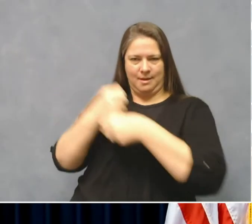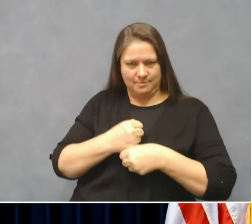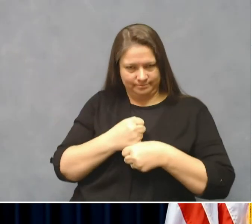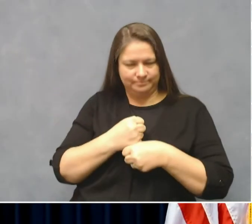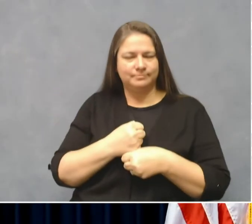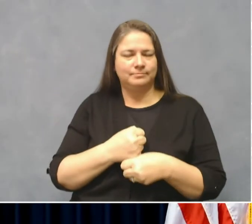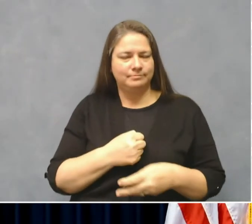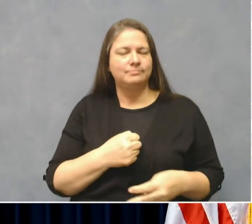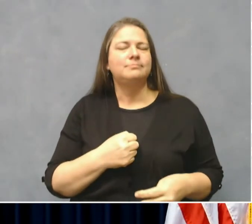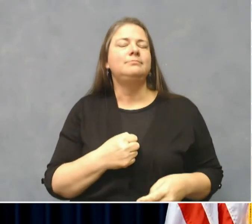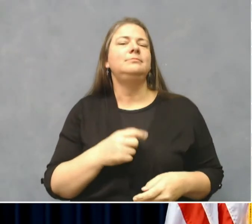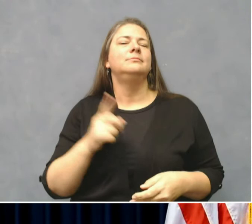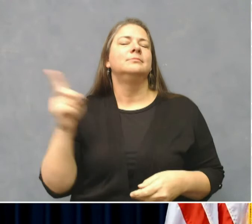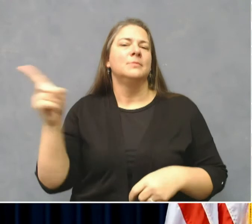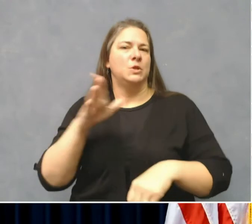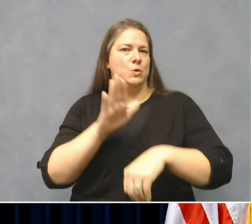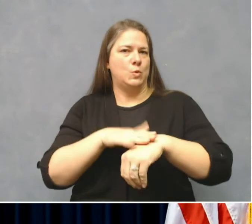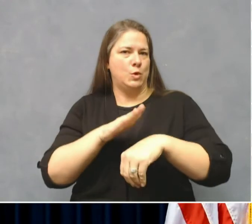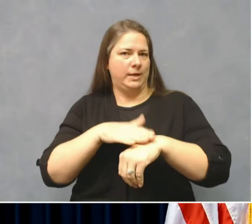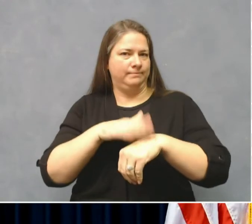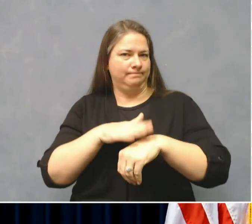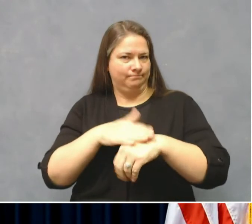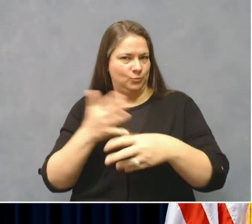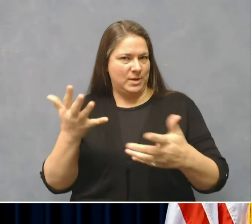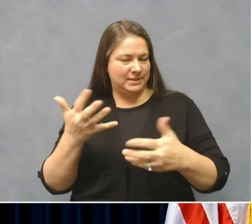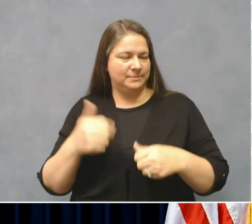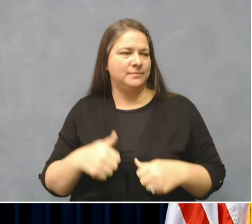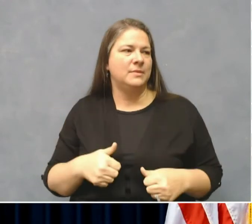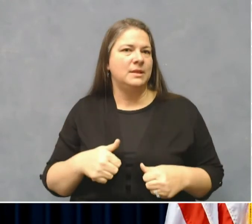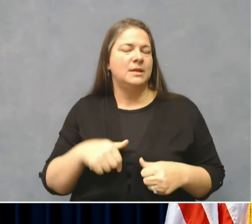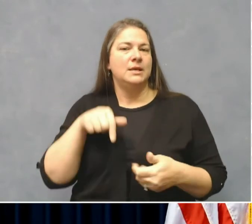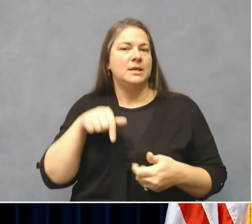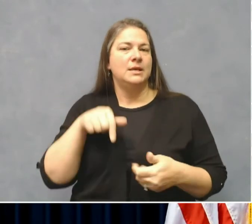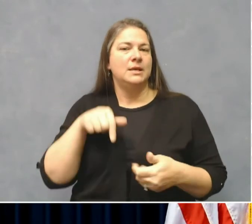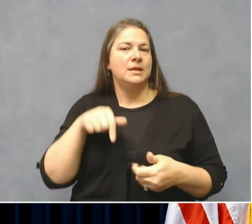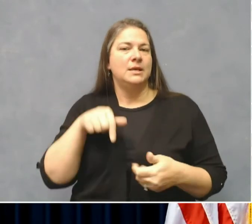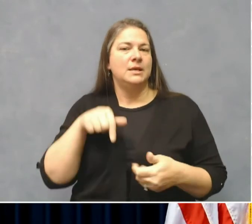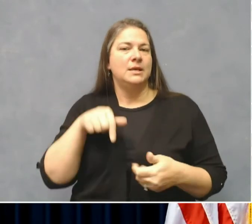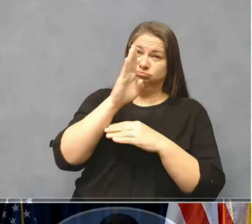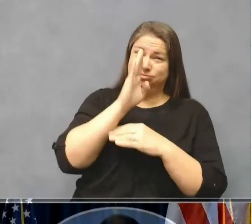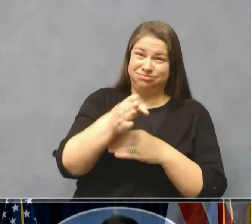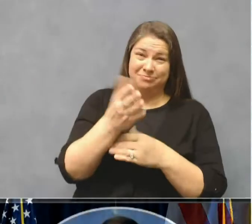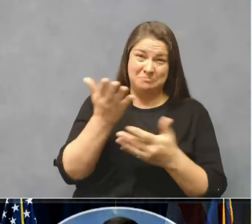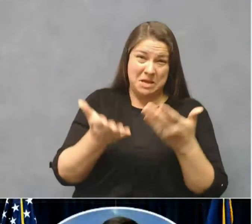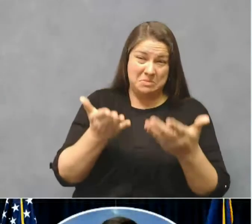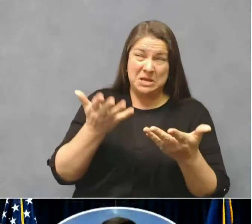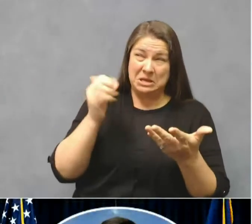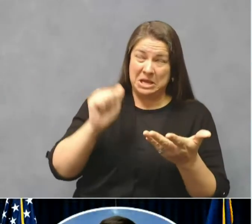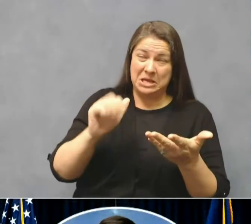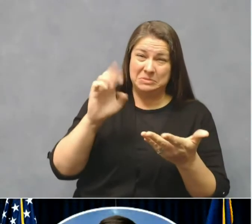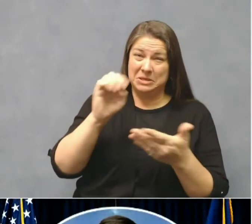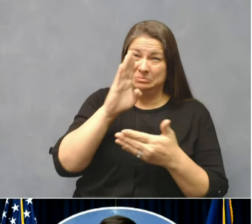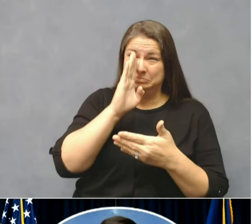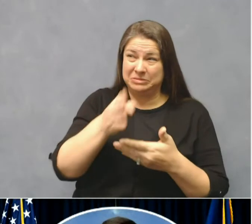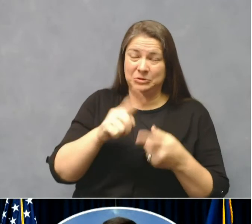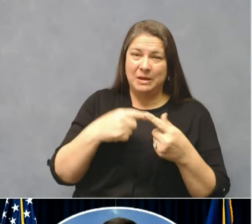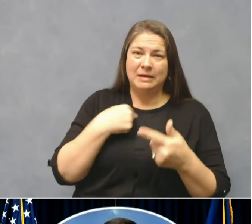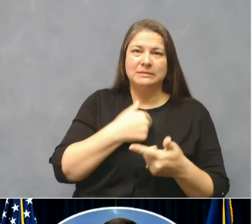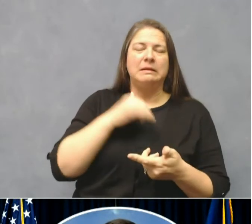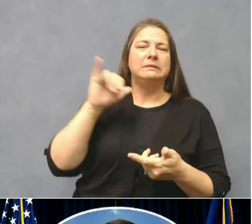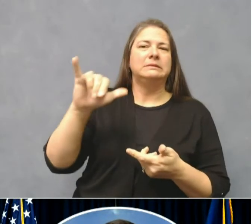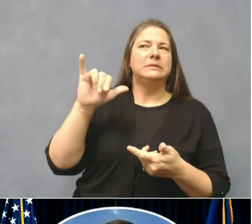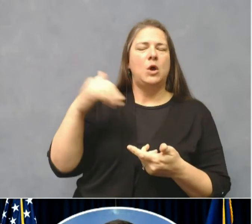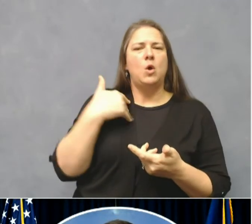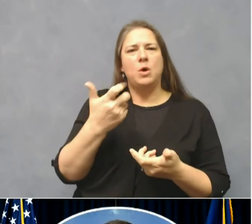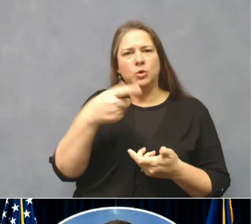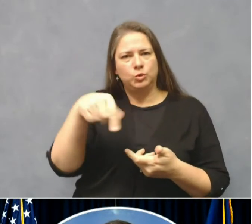warning this week, more dire or maybe more cancer saw it too.